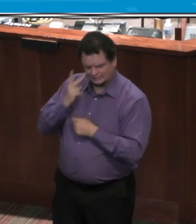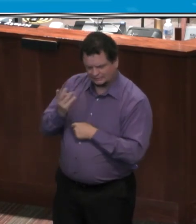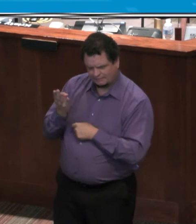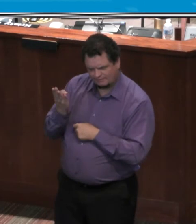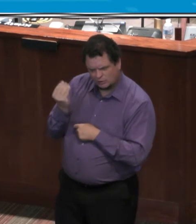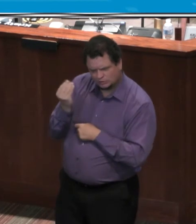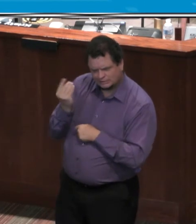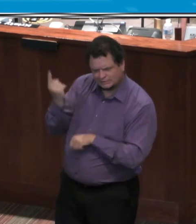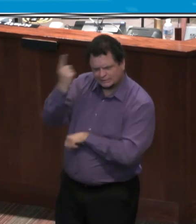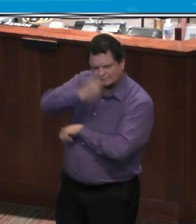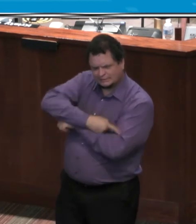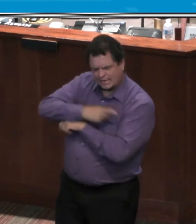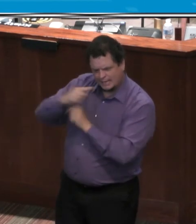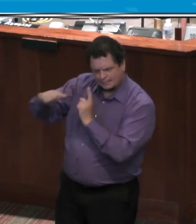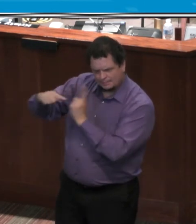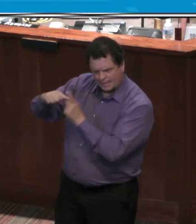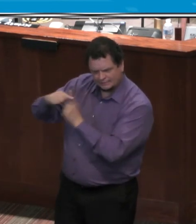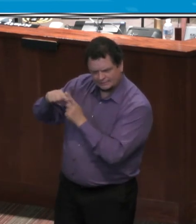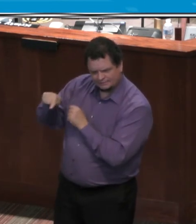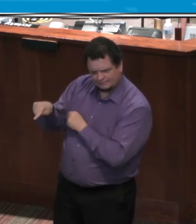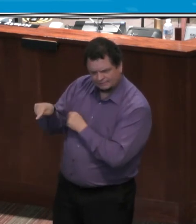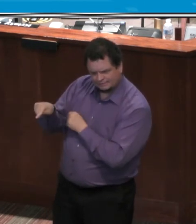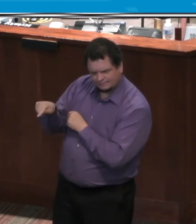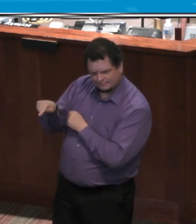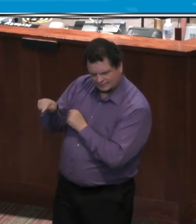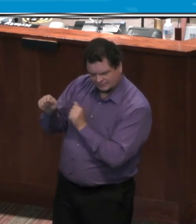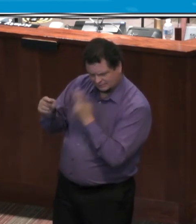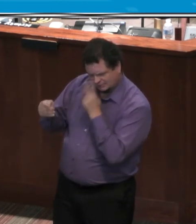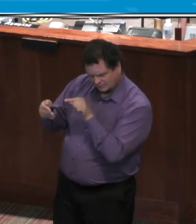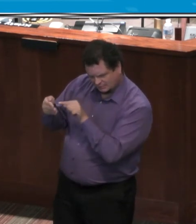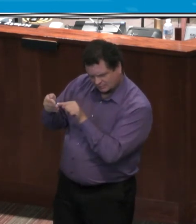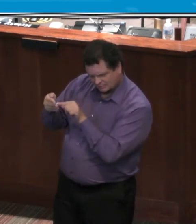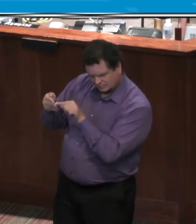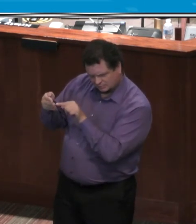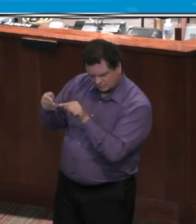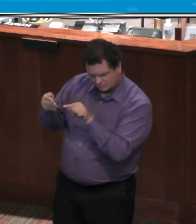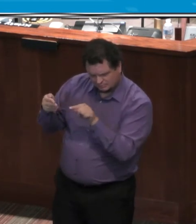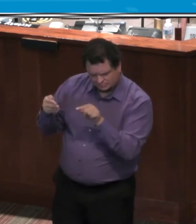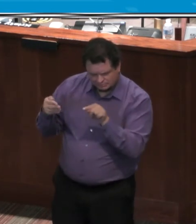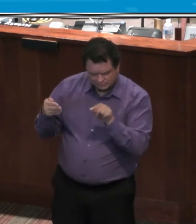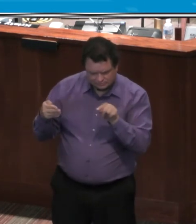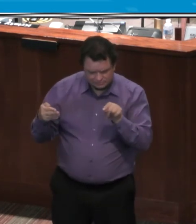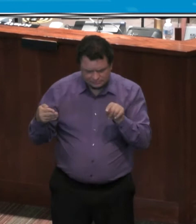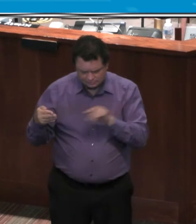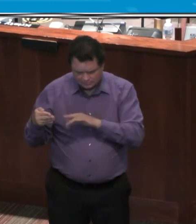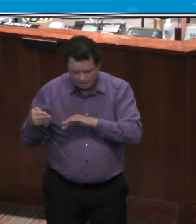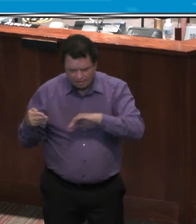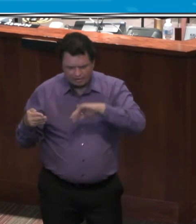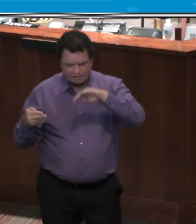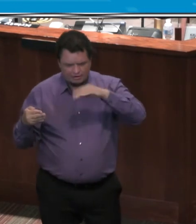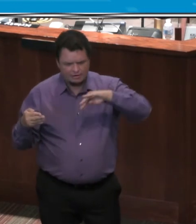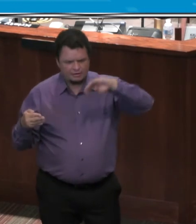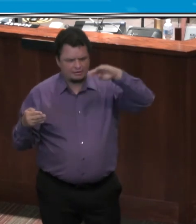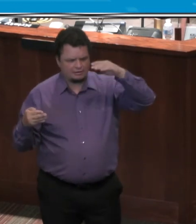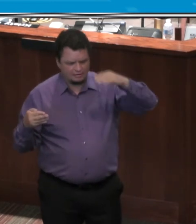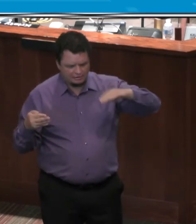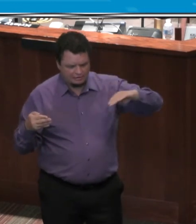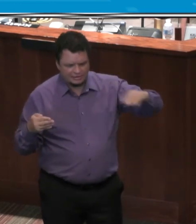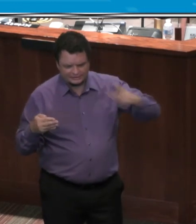And you can see we're trending in the right direction. We're actually doing quite well. And the card beneath shows that we're now at, in the last 14 days, an average